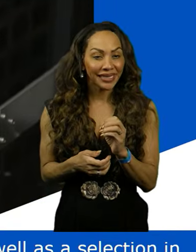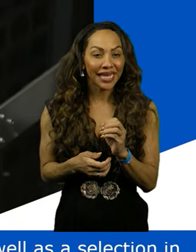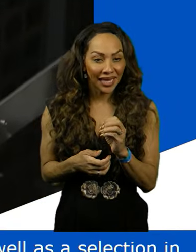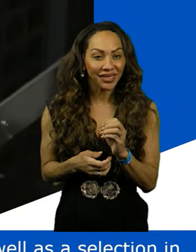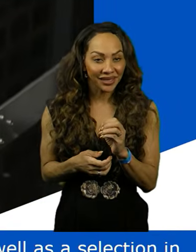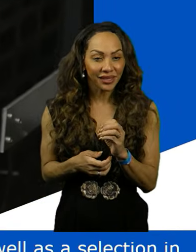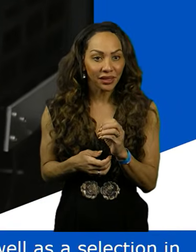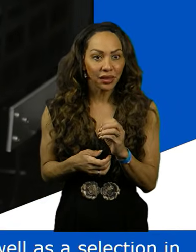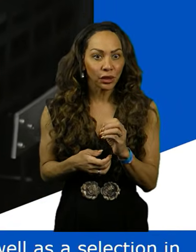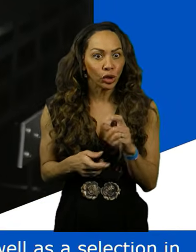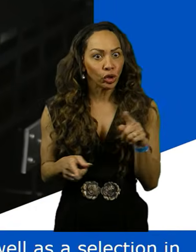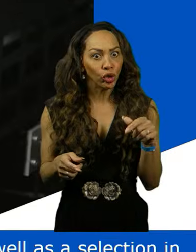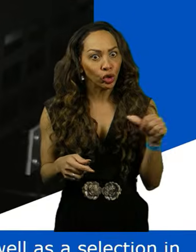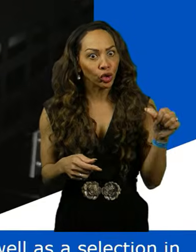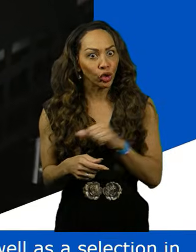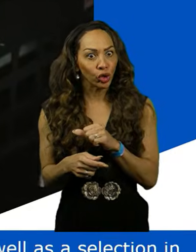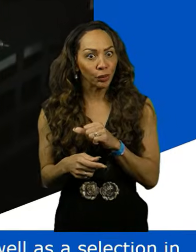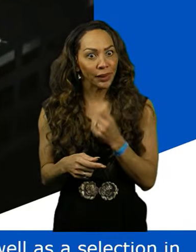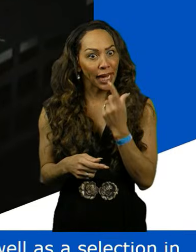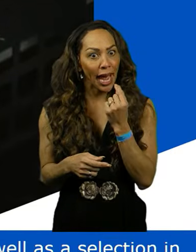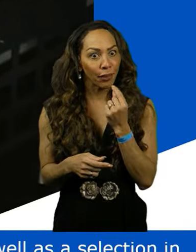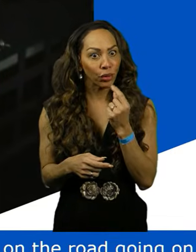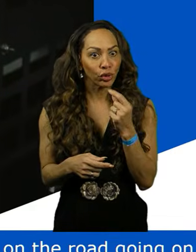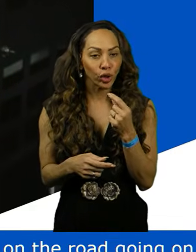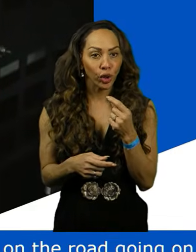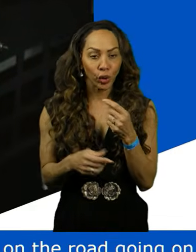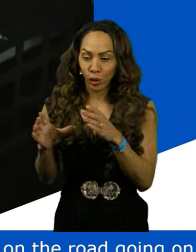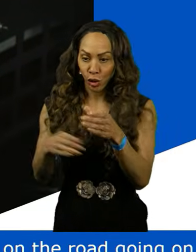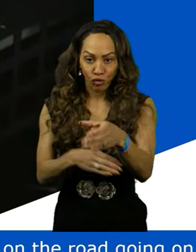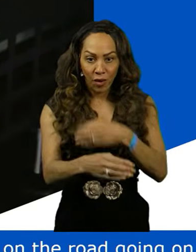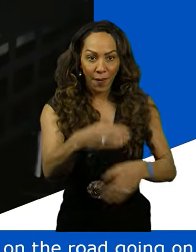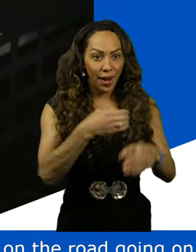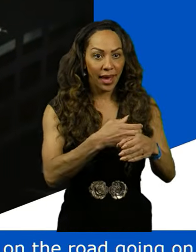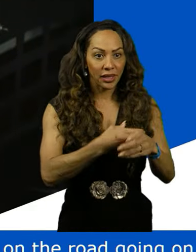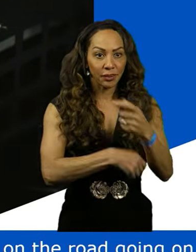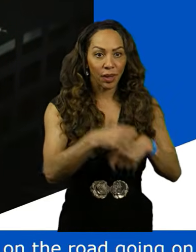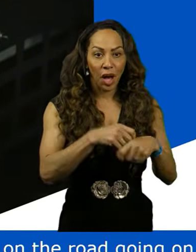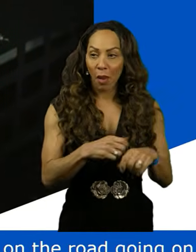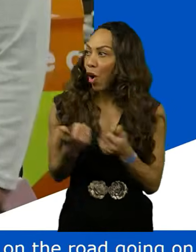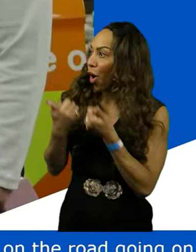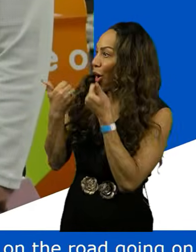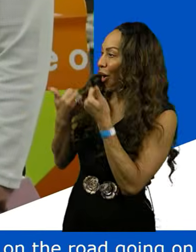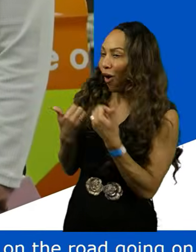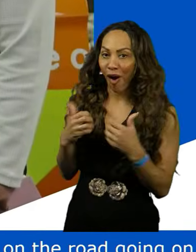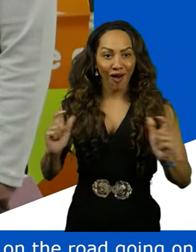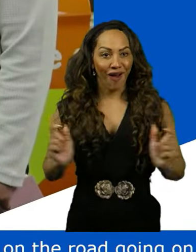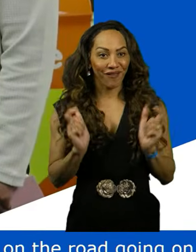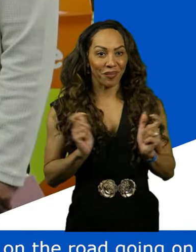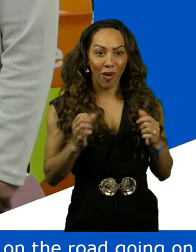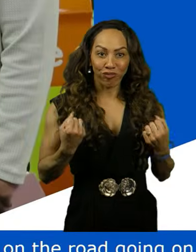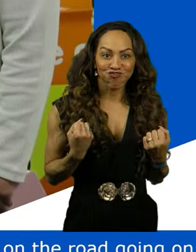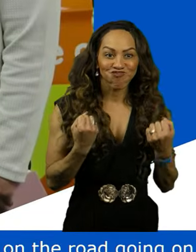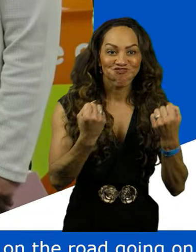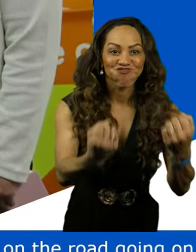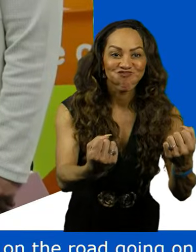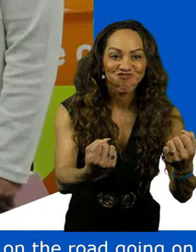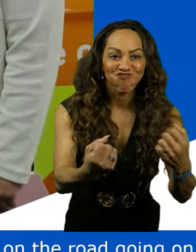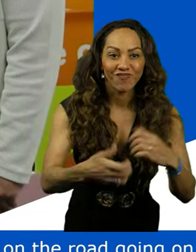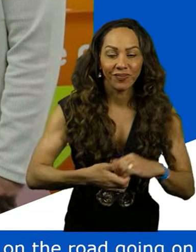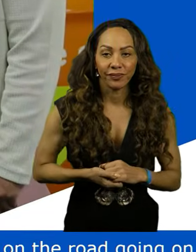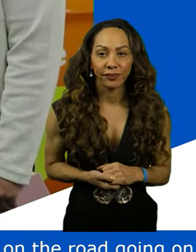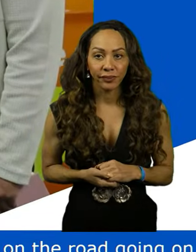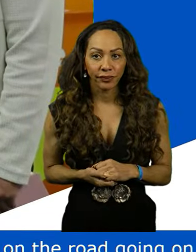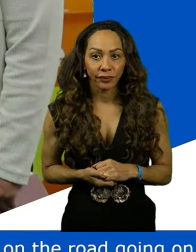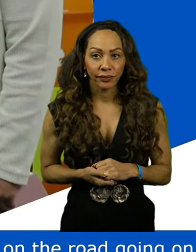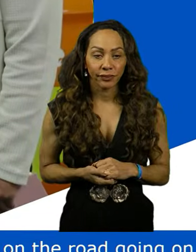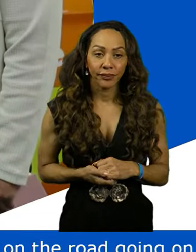on the first attendance. Alongside flat 12-volt batteries, we also see a number of vehicles that are breaking down because the